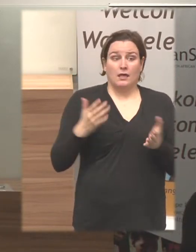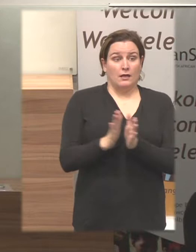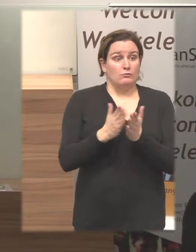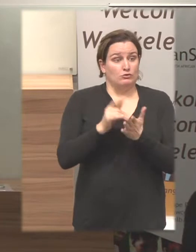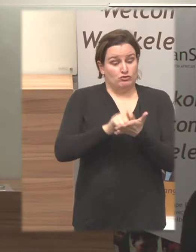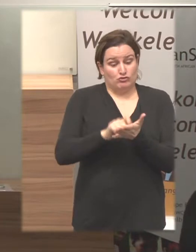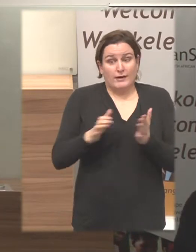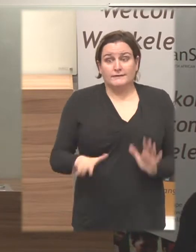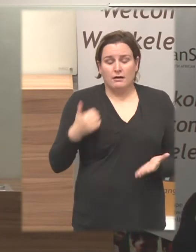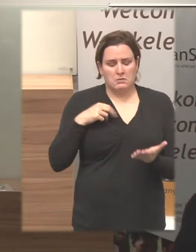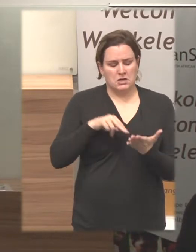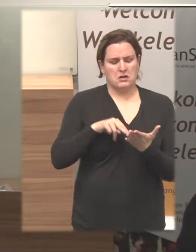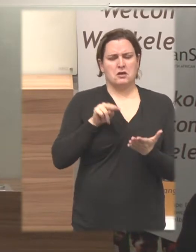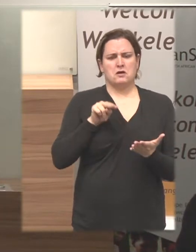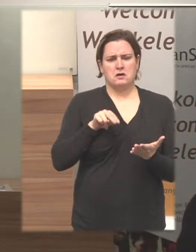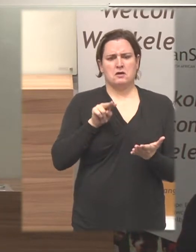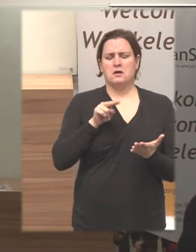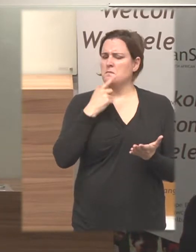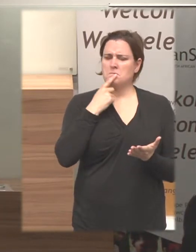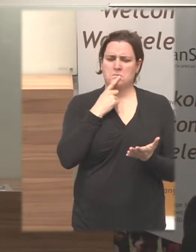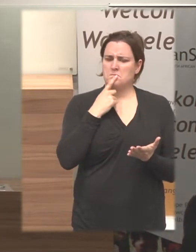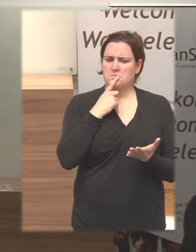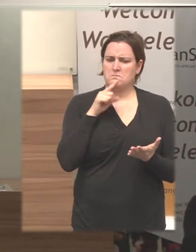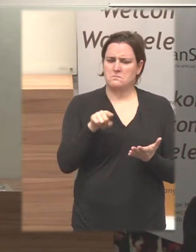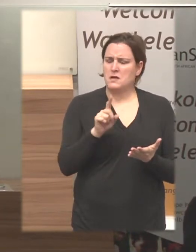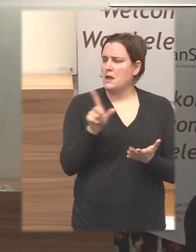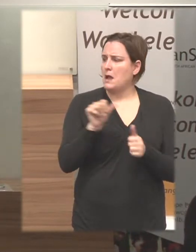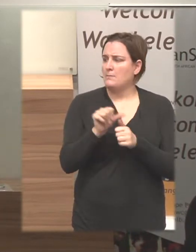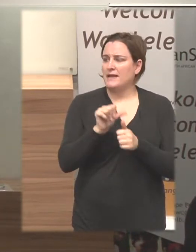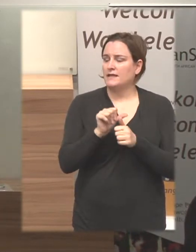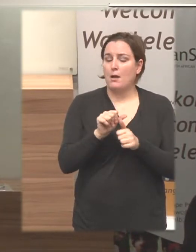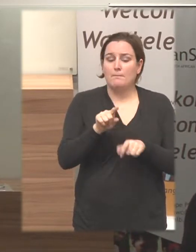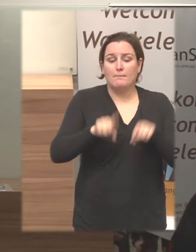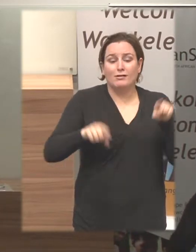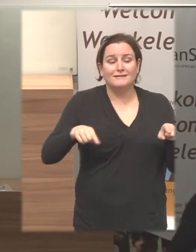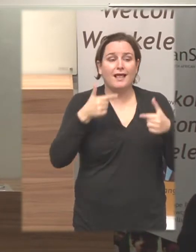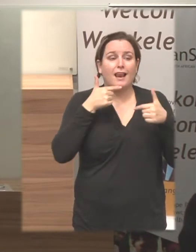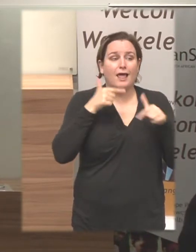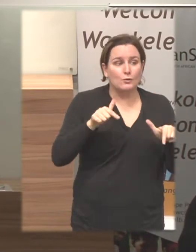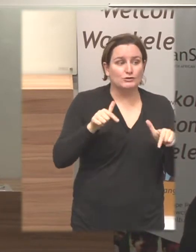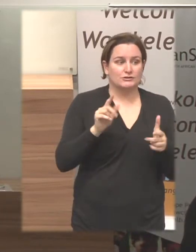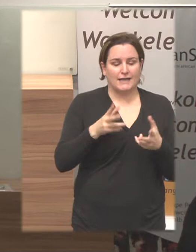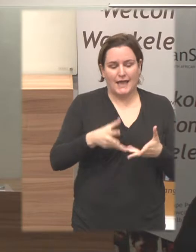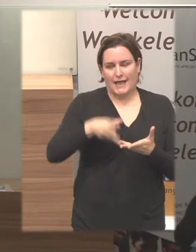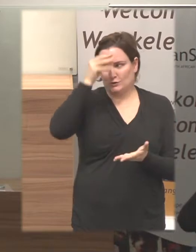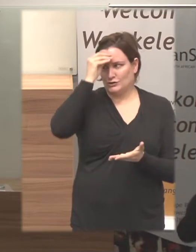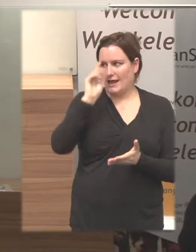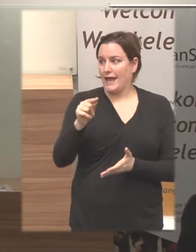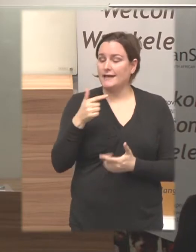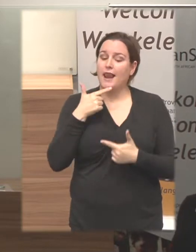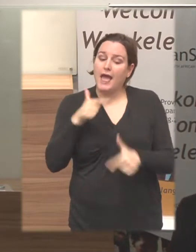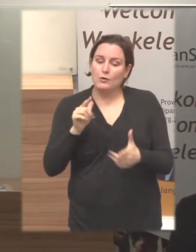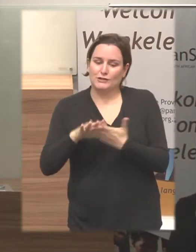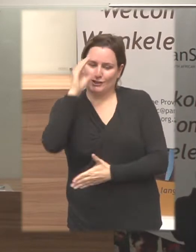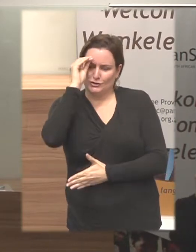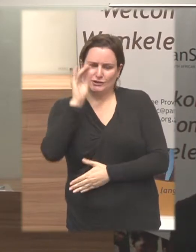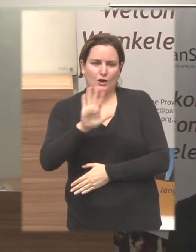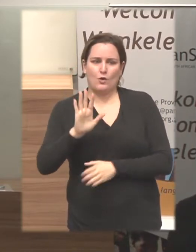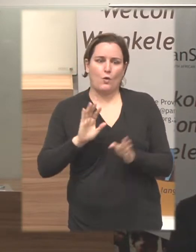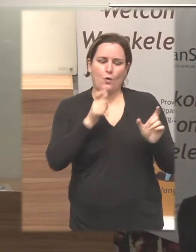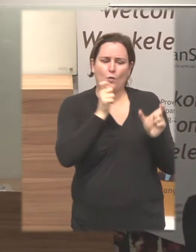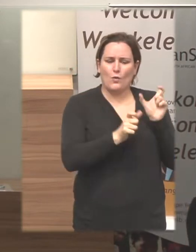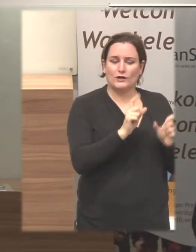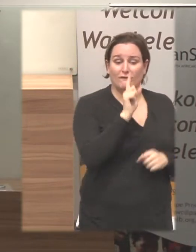arguing needs to actually be called multilingual language acquisition and language acquisition rather than first language